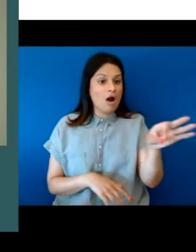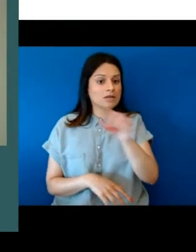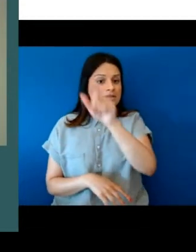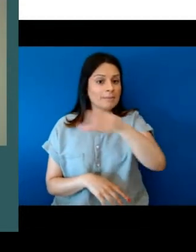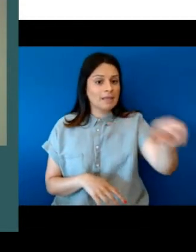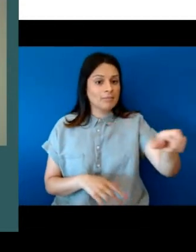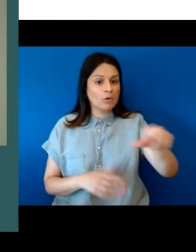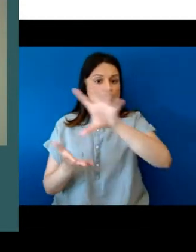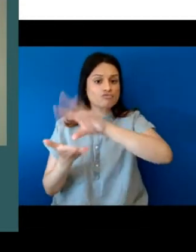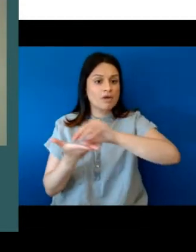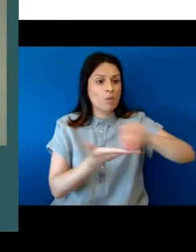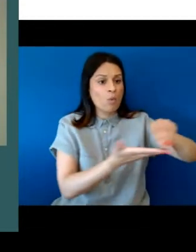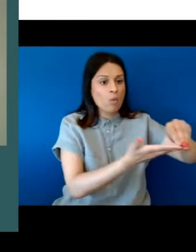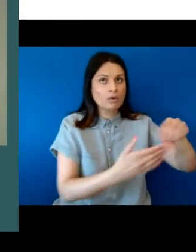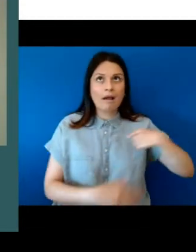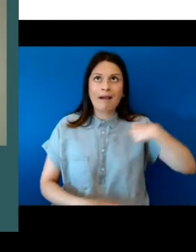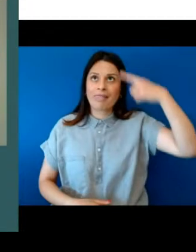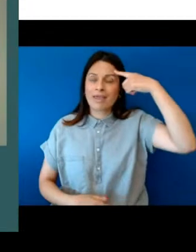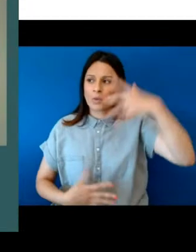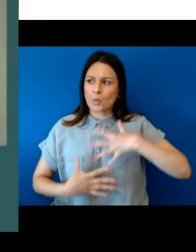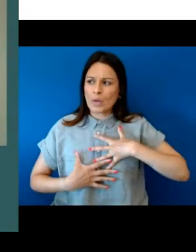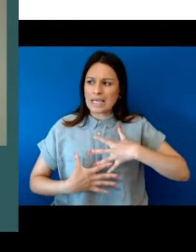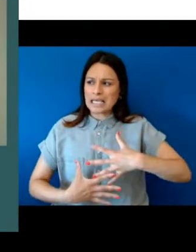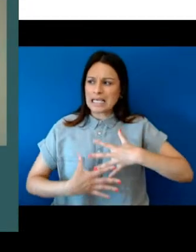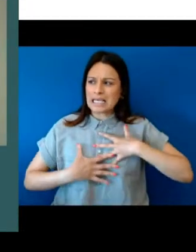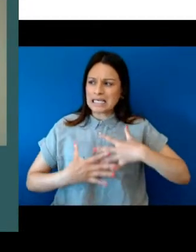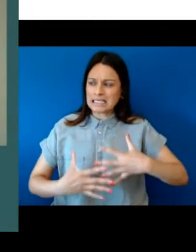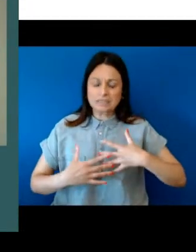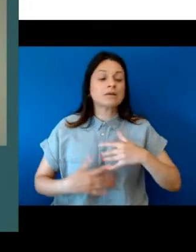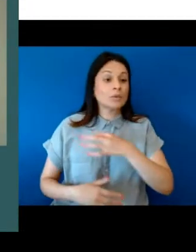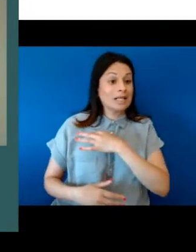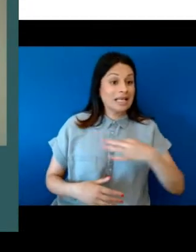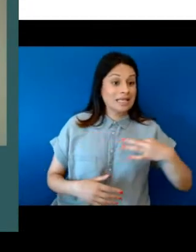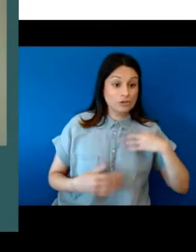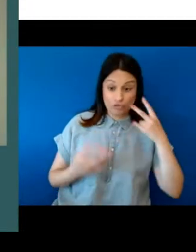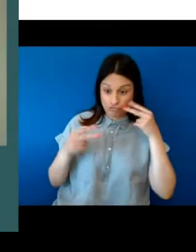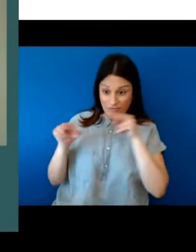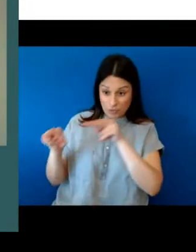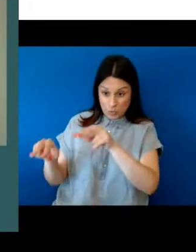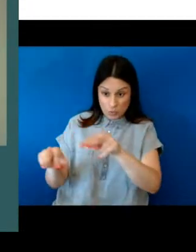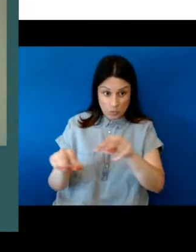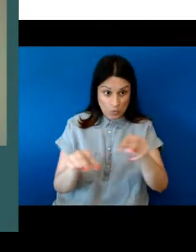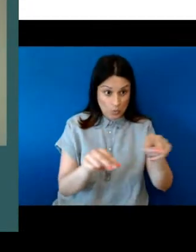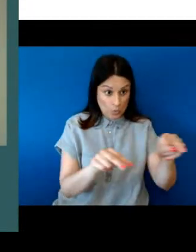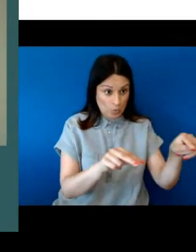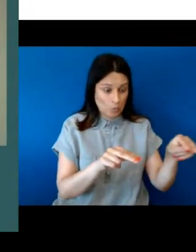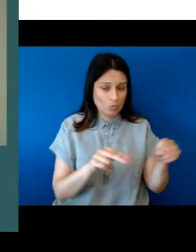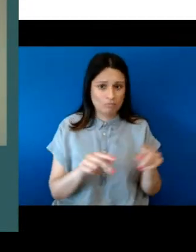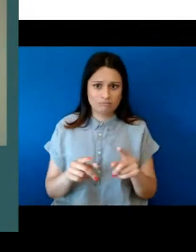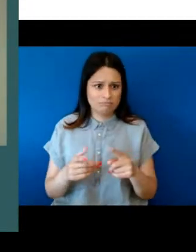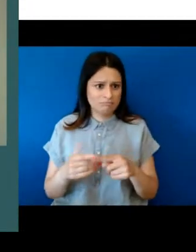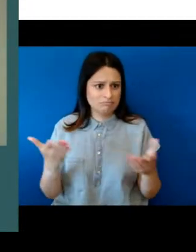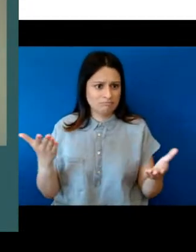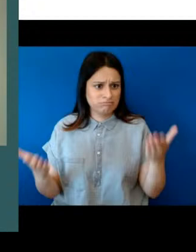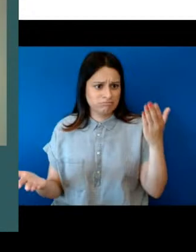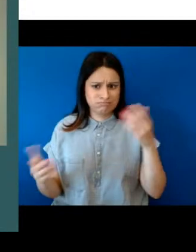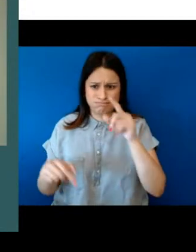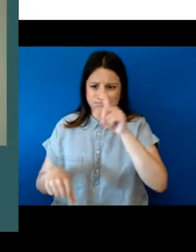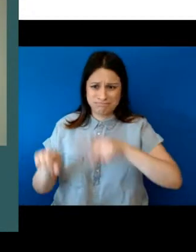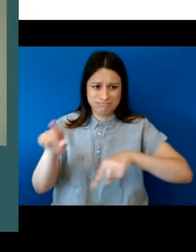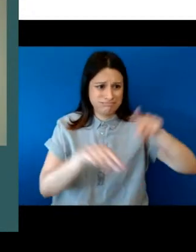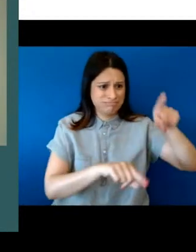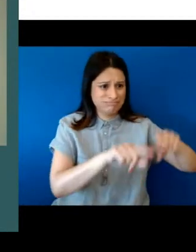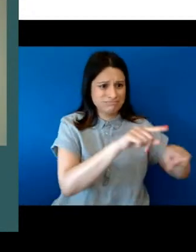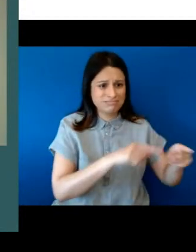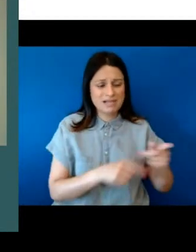perceived wheeze and ask clinicians to review it. And there was a huge discrepancy between what actually wheeze meant. So I think it's